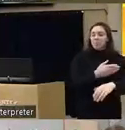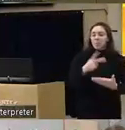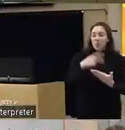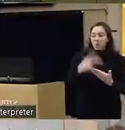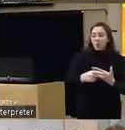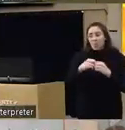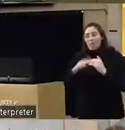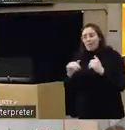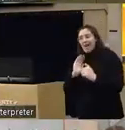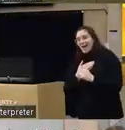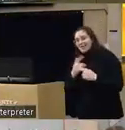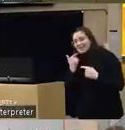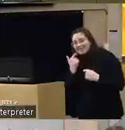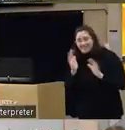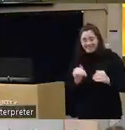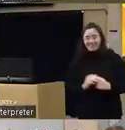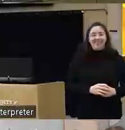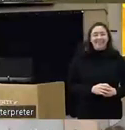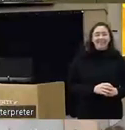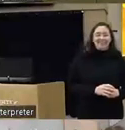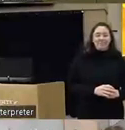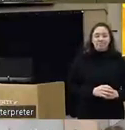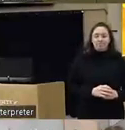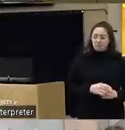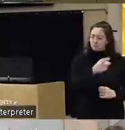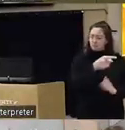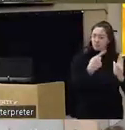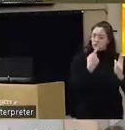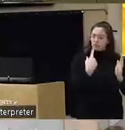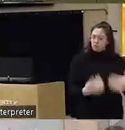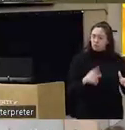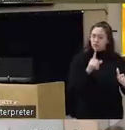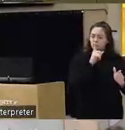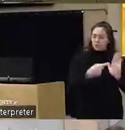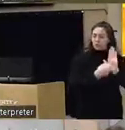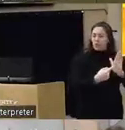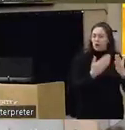ours, who have really shown some very good